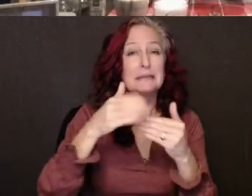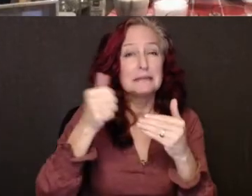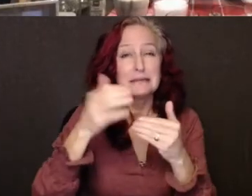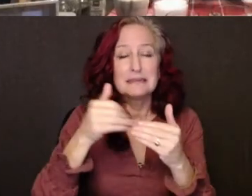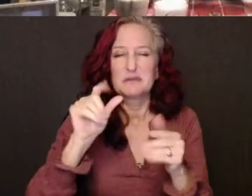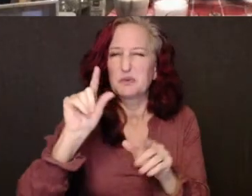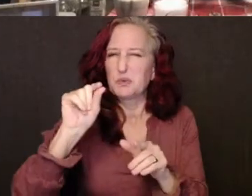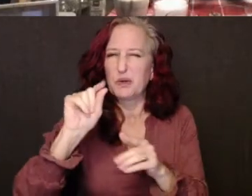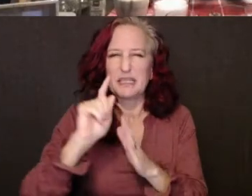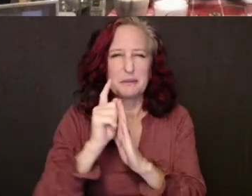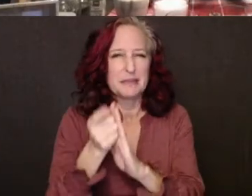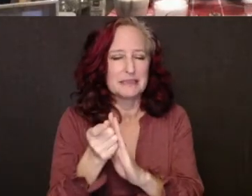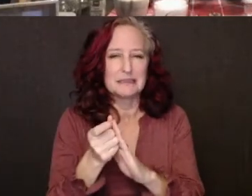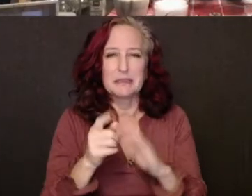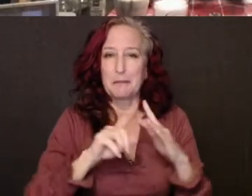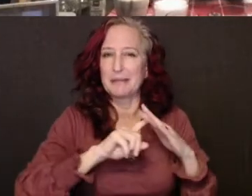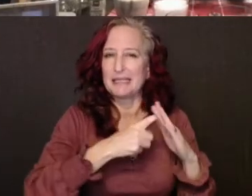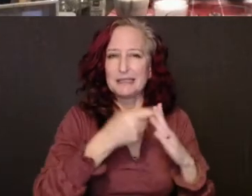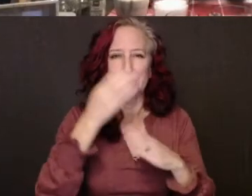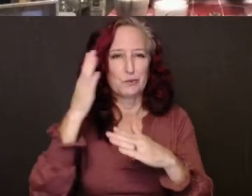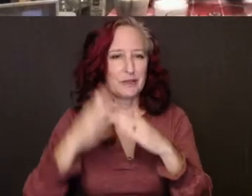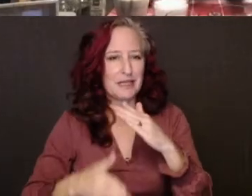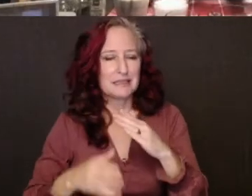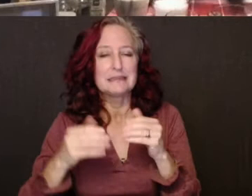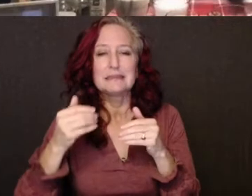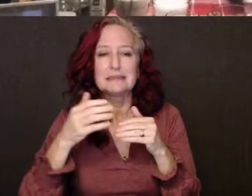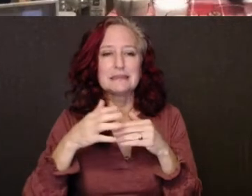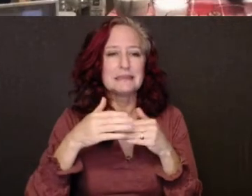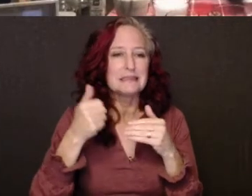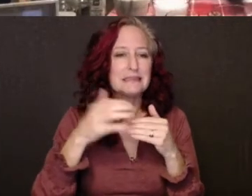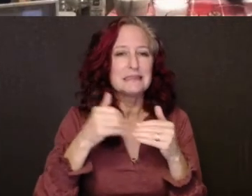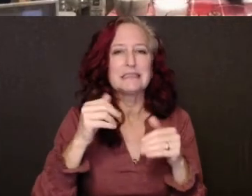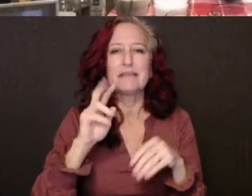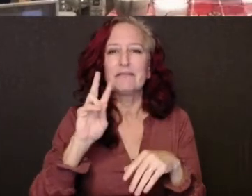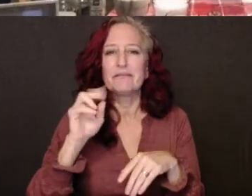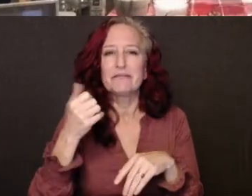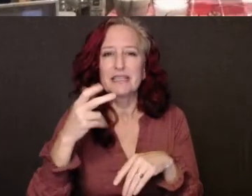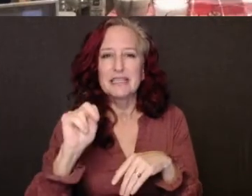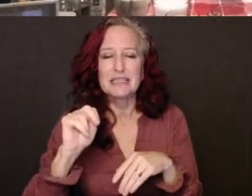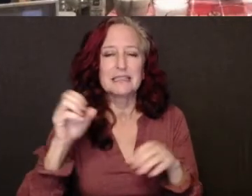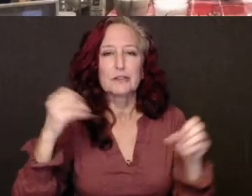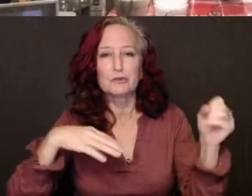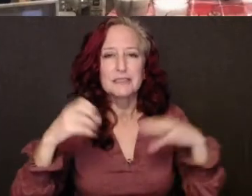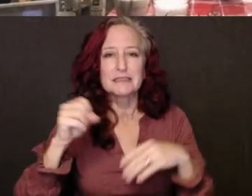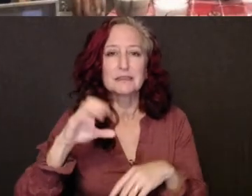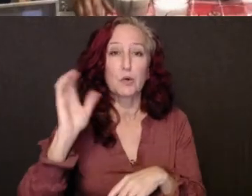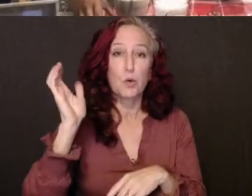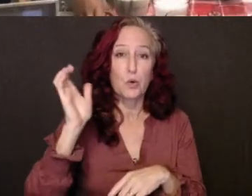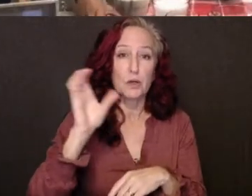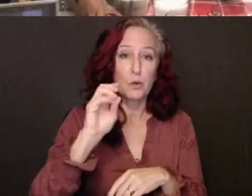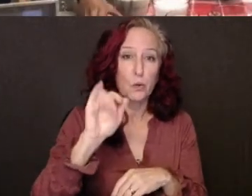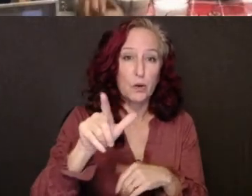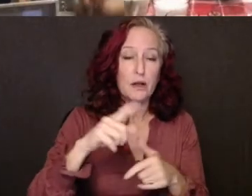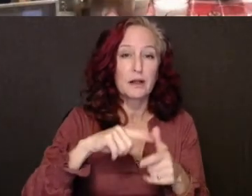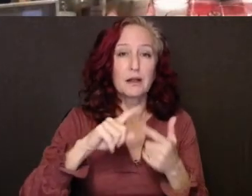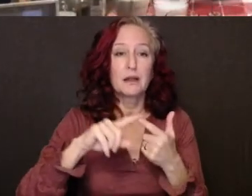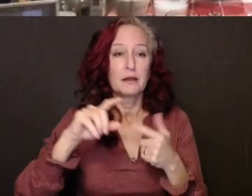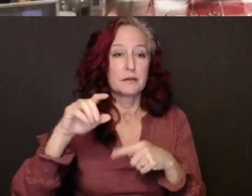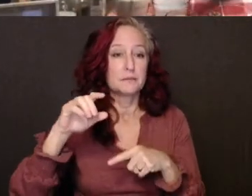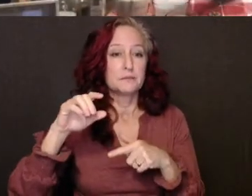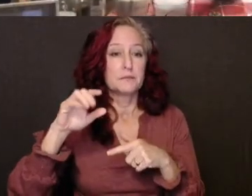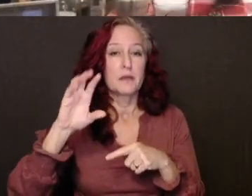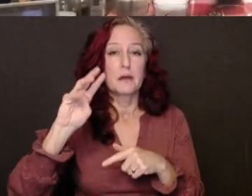said, the key layer is probably like one of the most important layers to what I'm making. But the second most important layer is actually